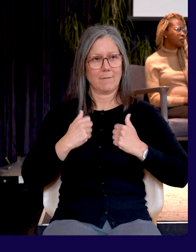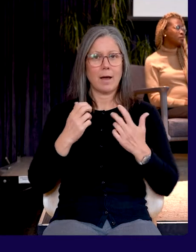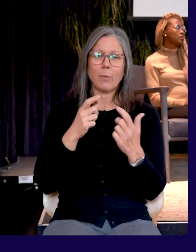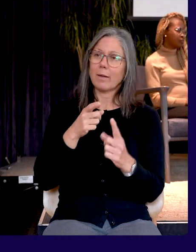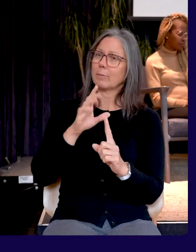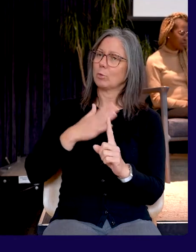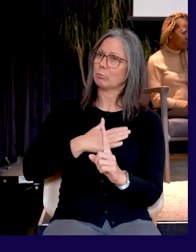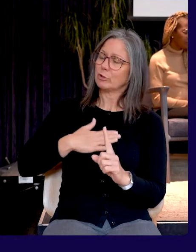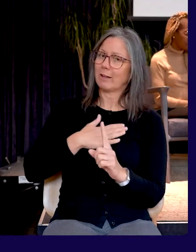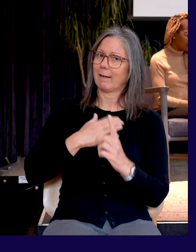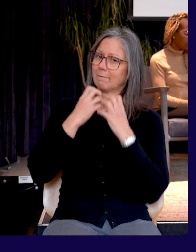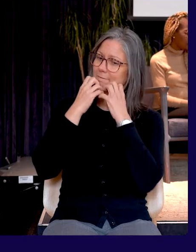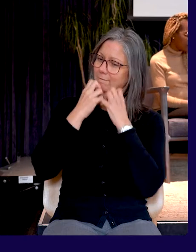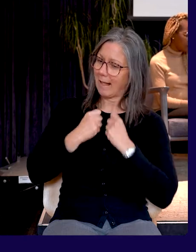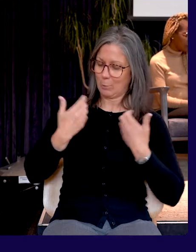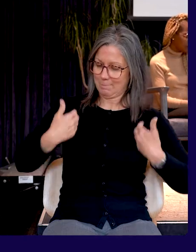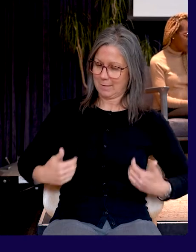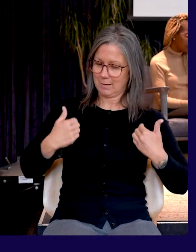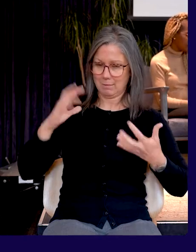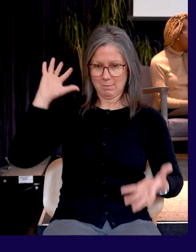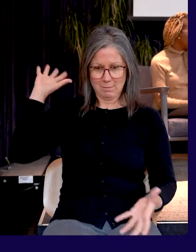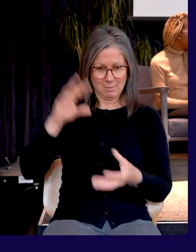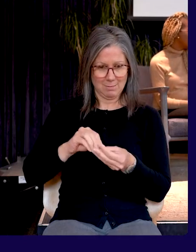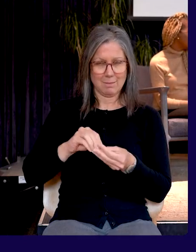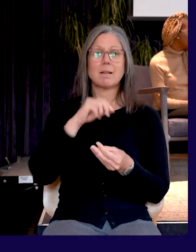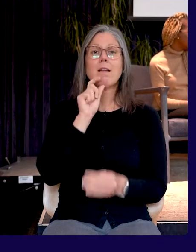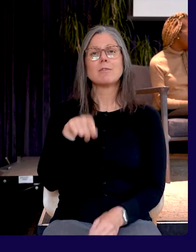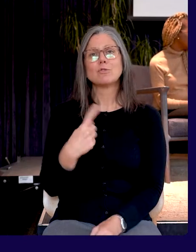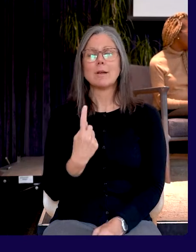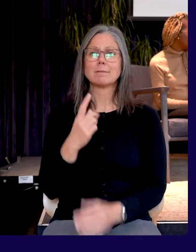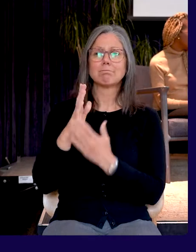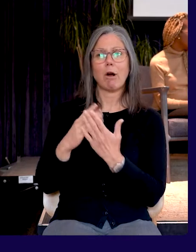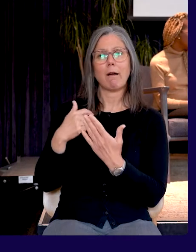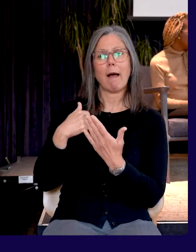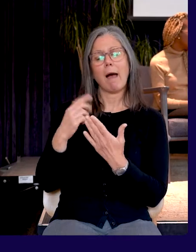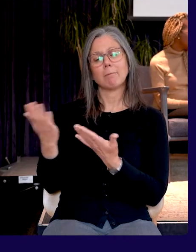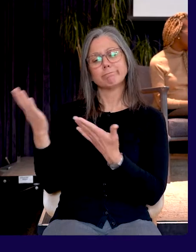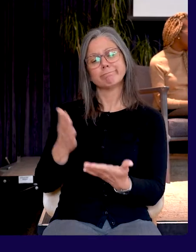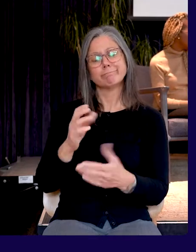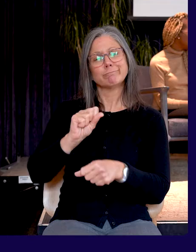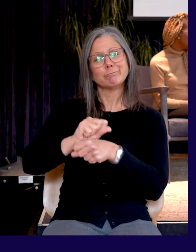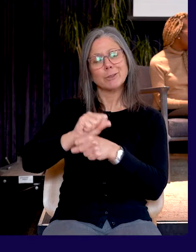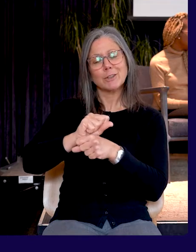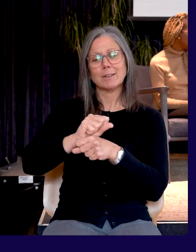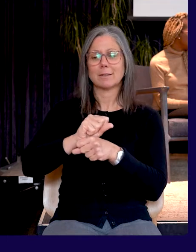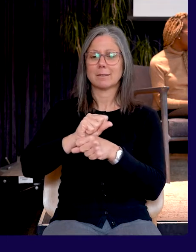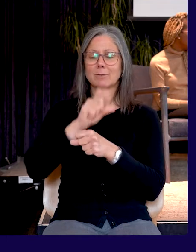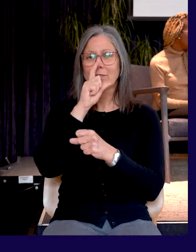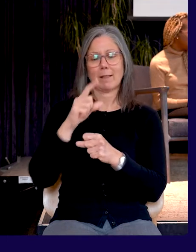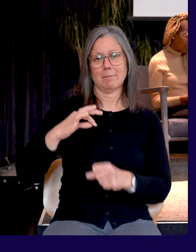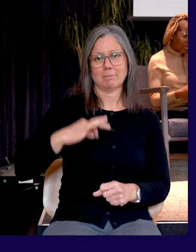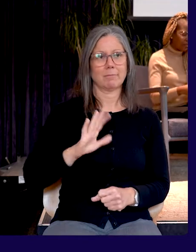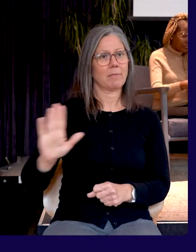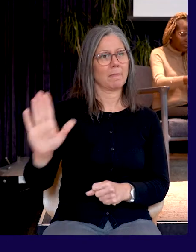to appreciate and value me as a holistic being, not just for the part of me that I bring in the door that attributes to their